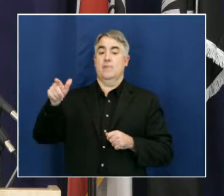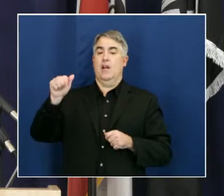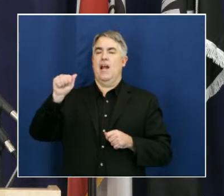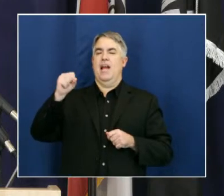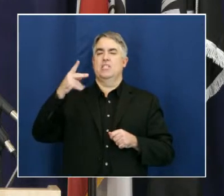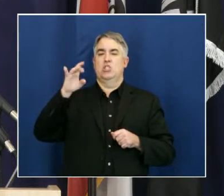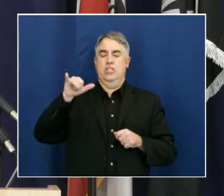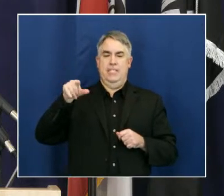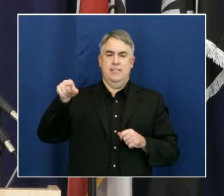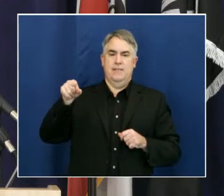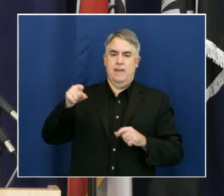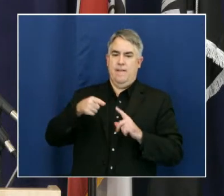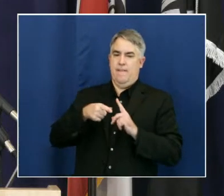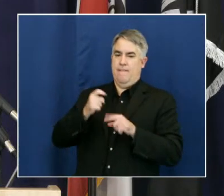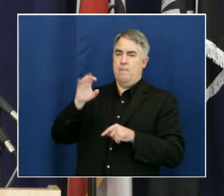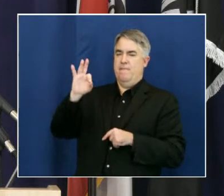5.